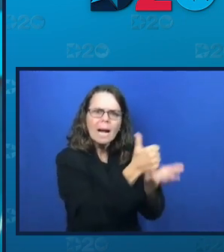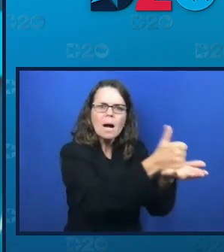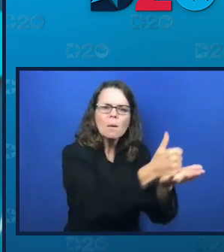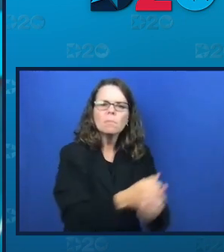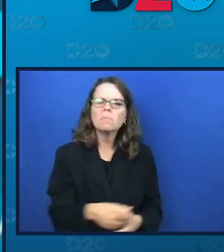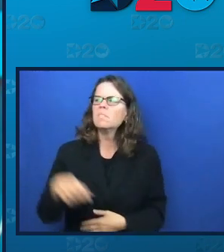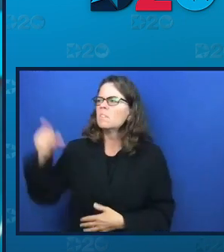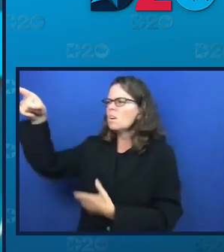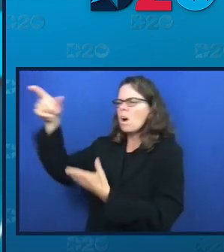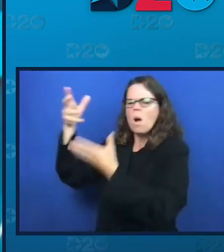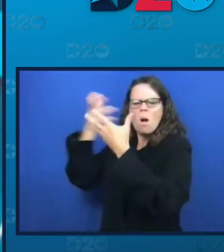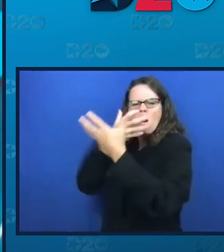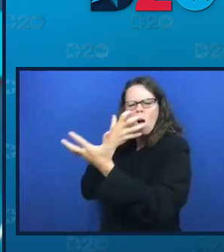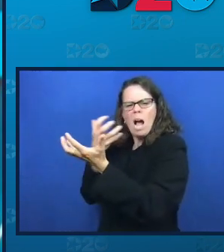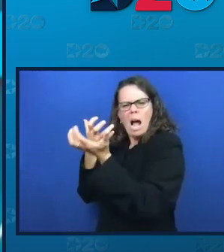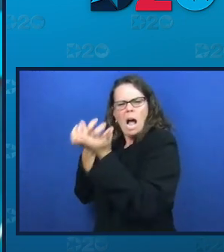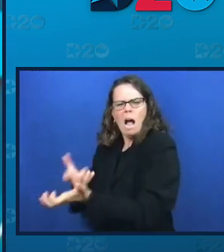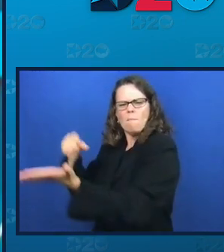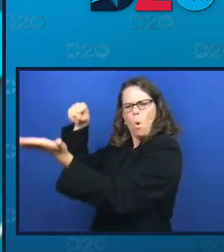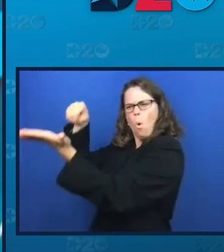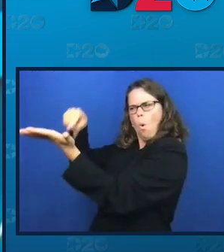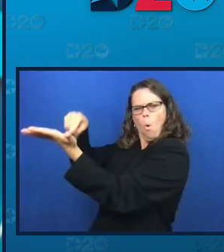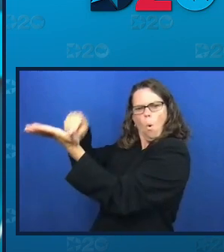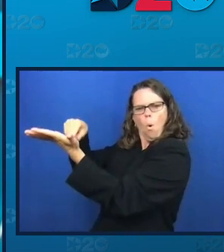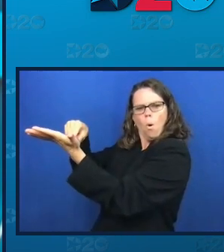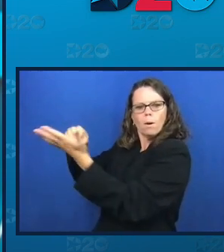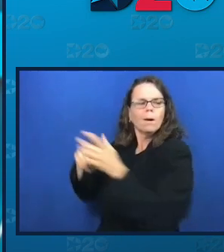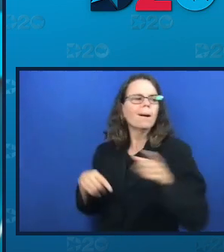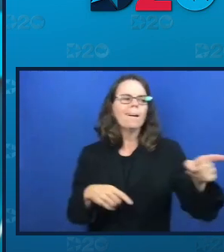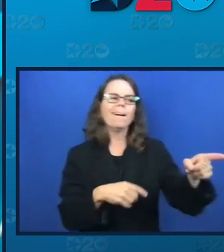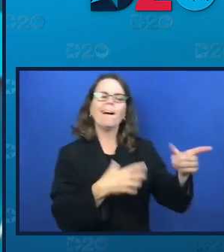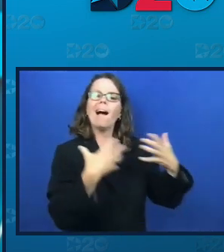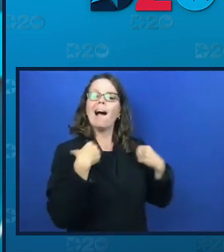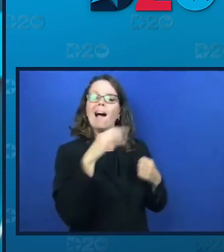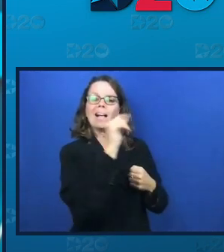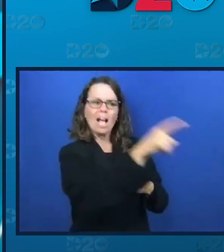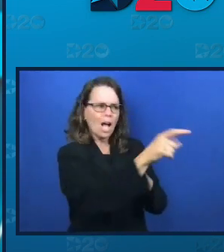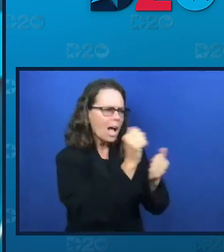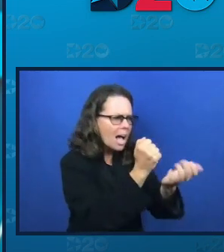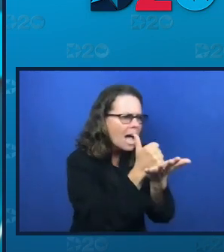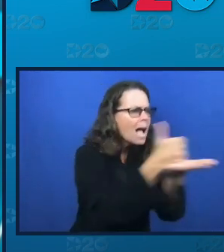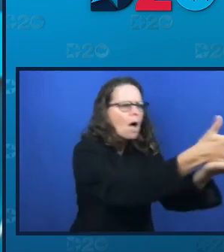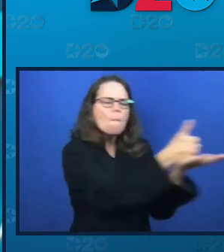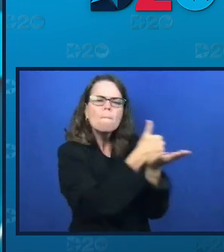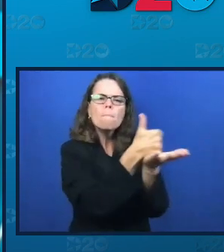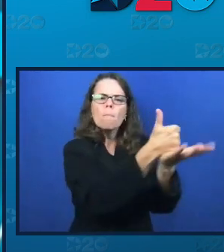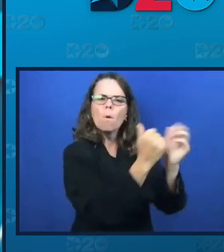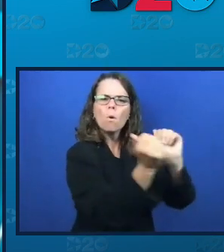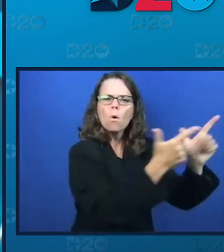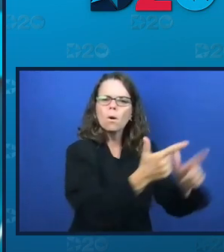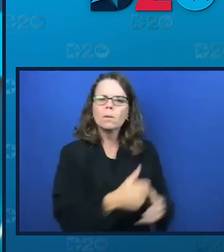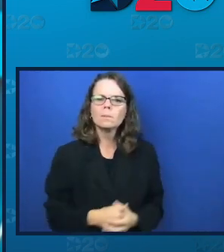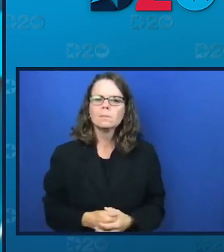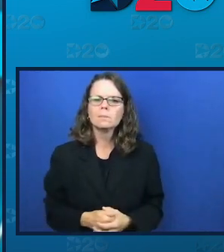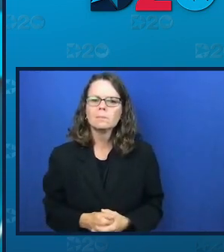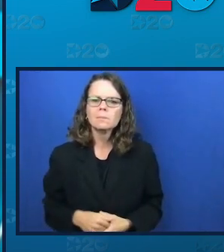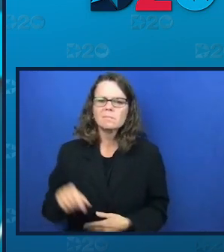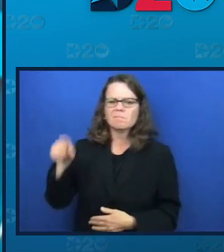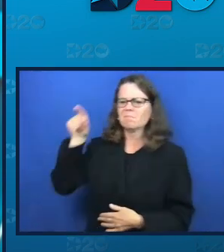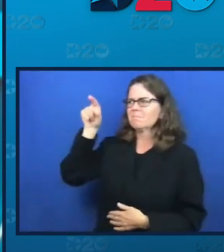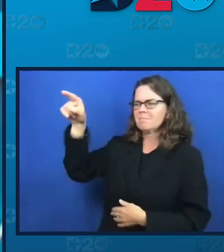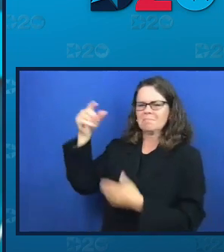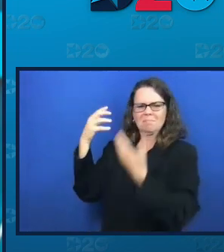all, or where tens of thousands of people die from a virus, or where the American